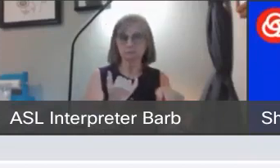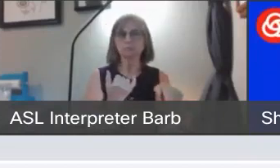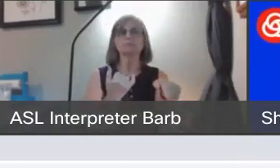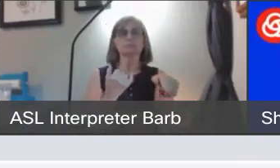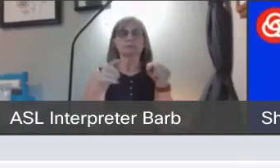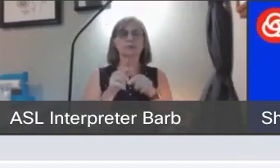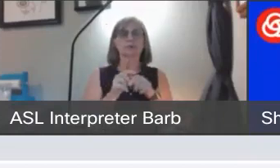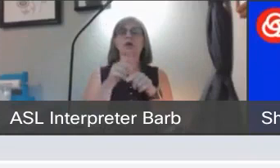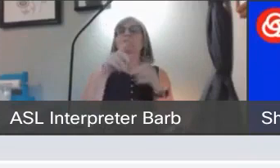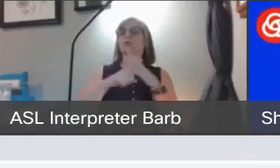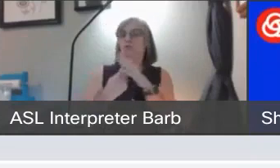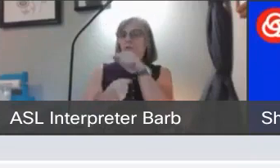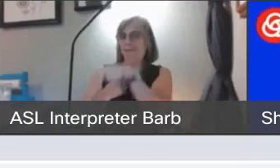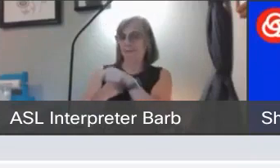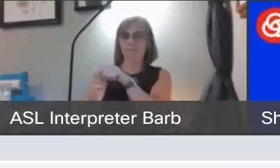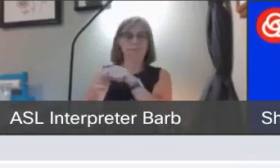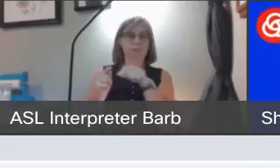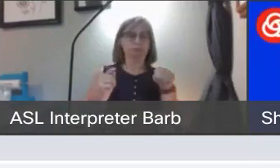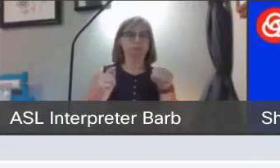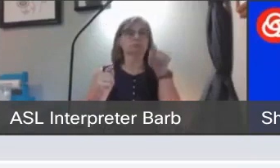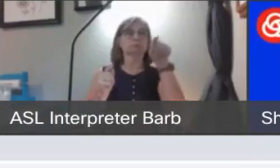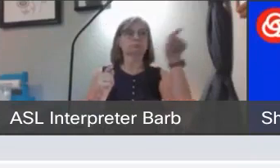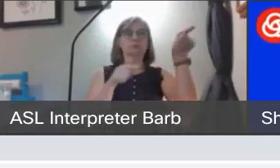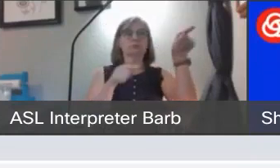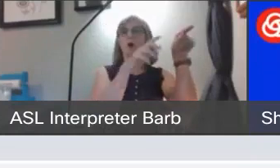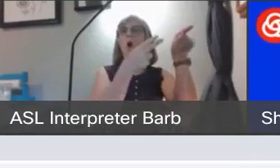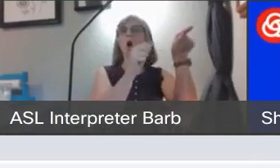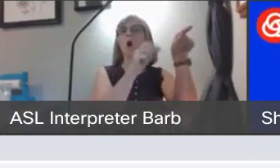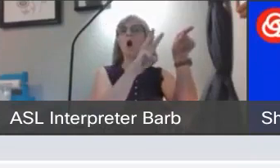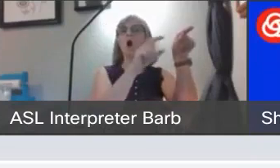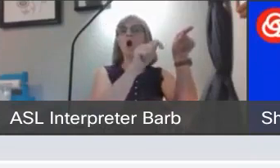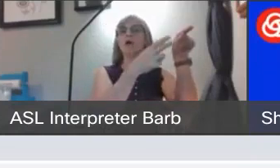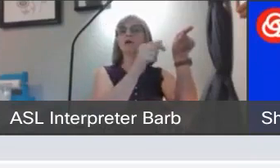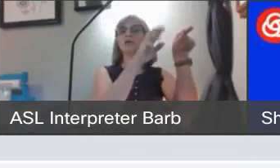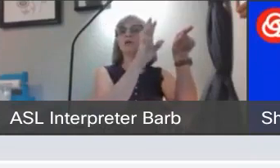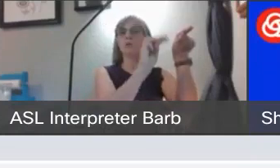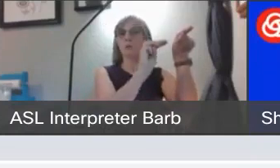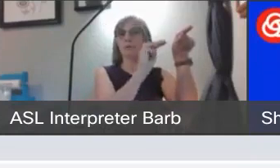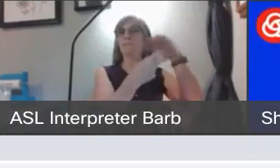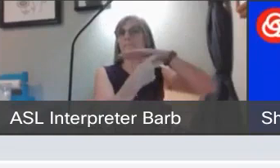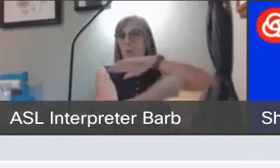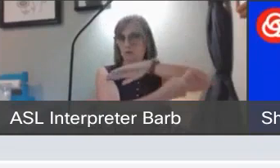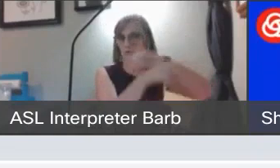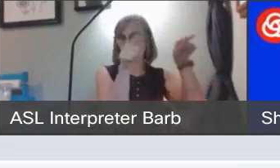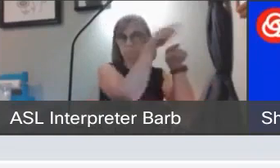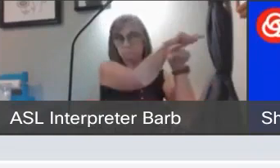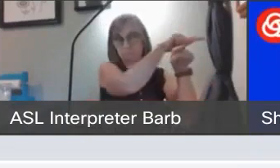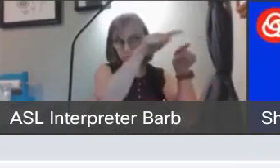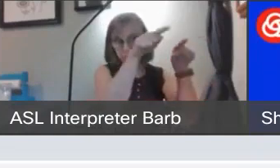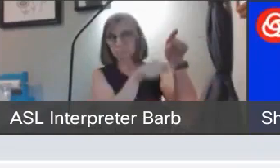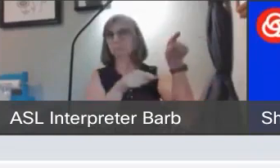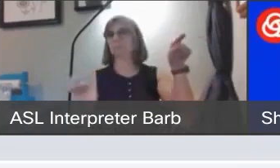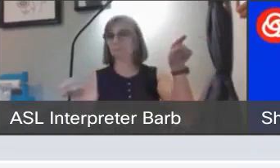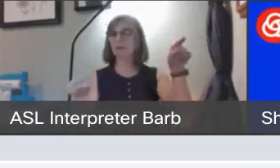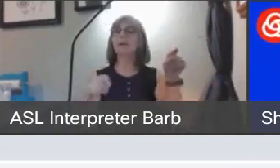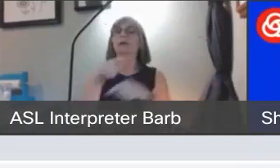serving going into downtown Portland, and then using the Hawthorne Bridge again on its return route. And then the Line 10 current